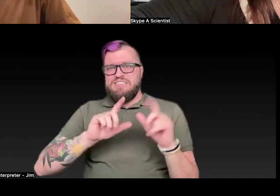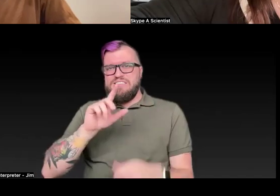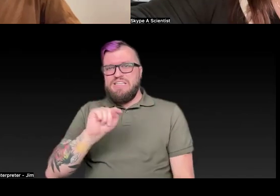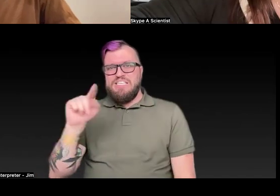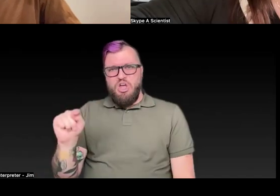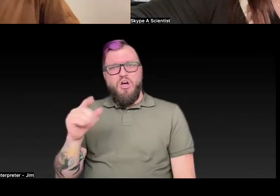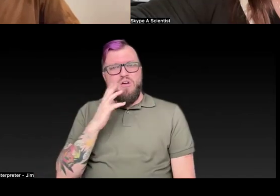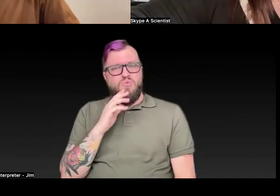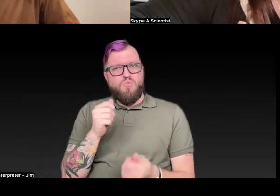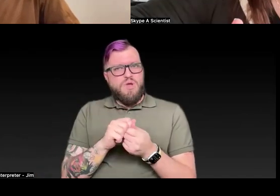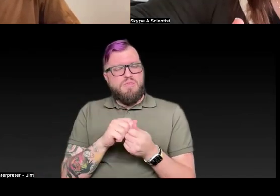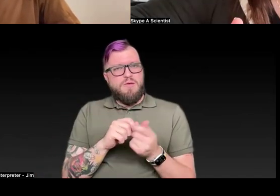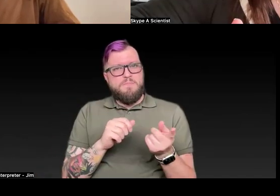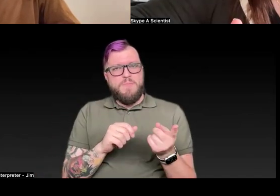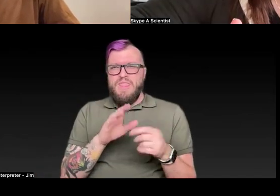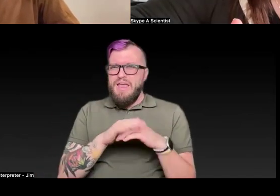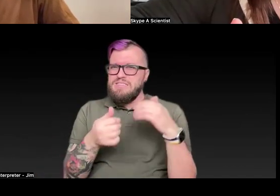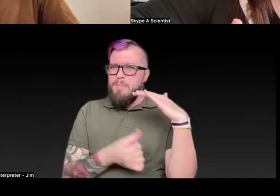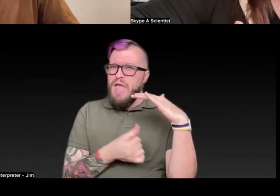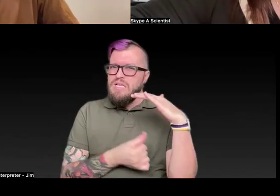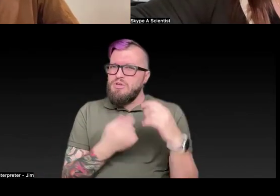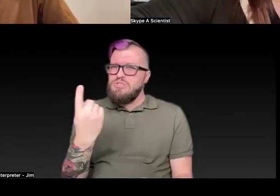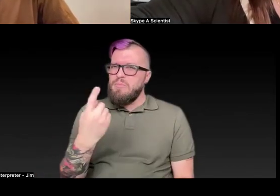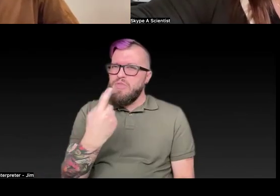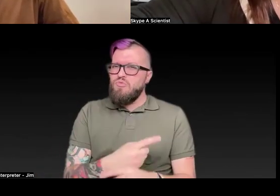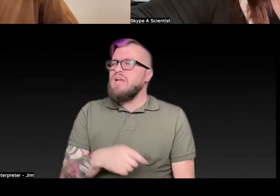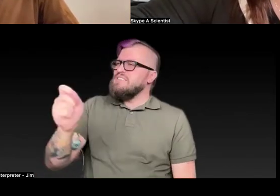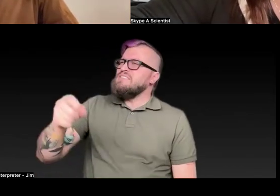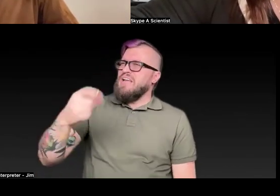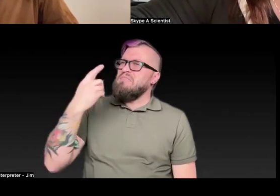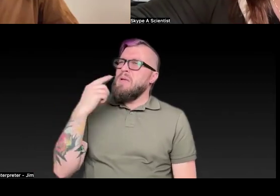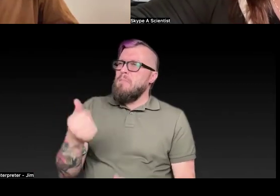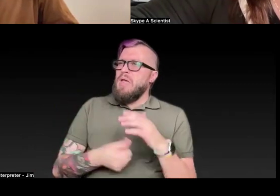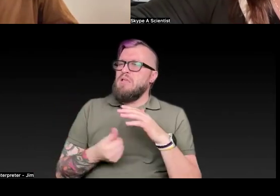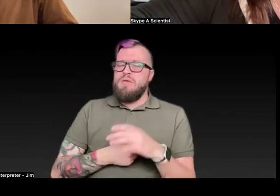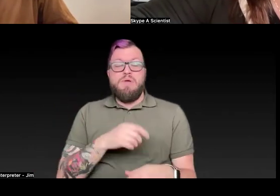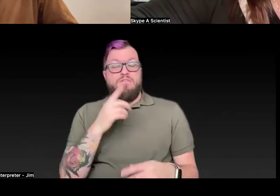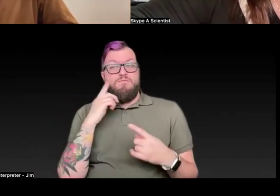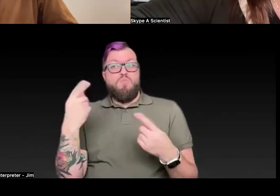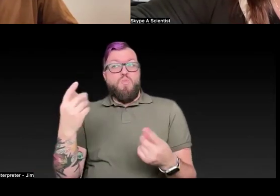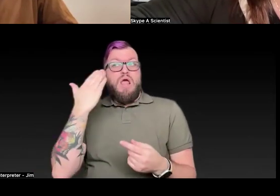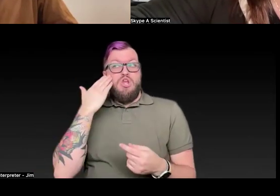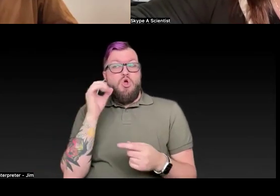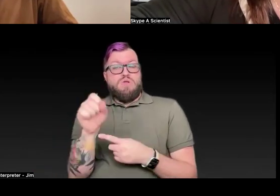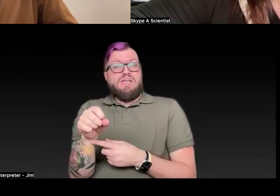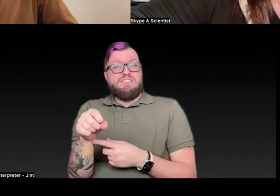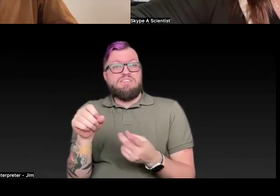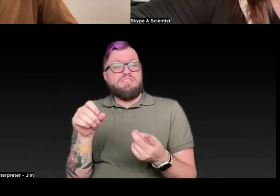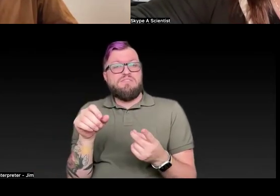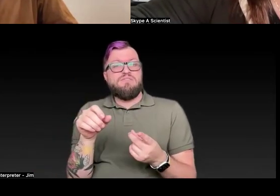under like in his it looks basement, like a I bomb think. shelter in his basement. Yeah. As far as I know,